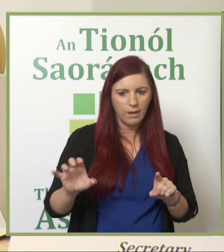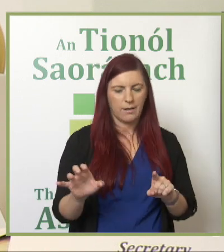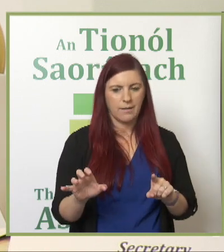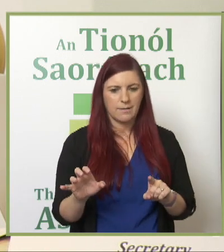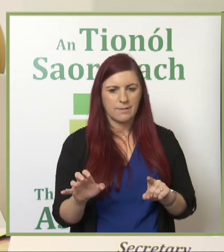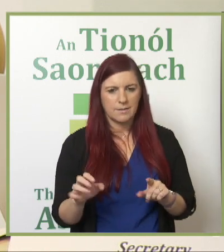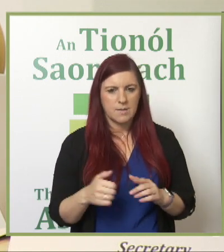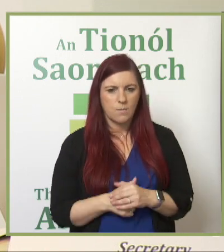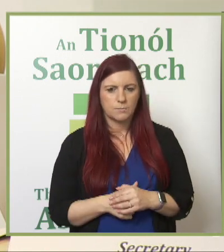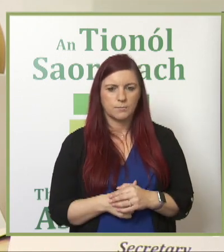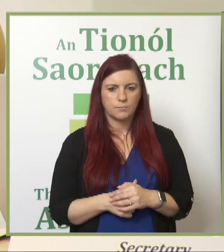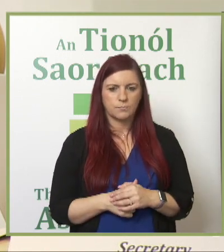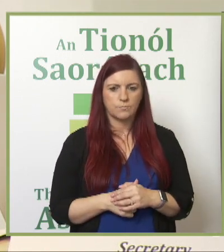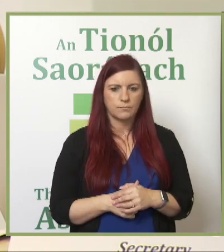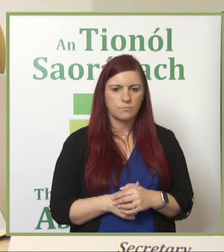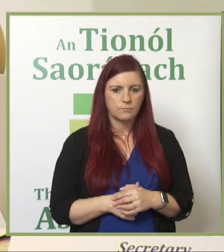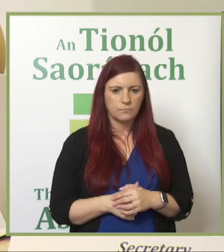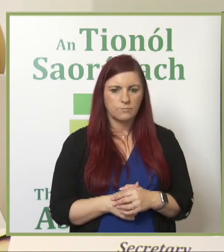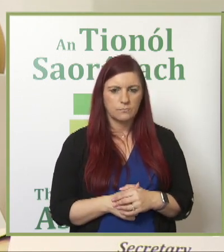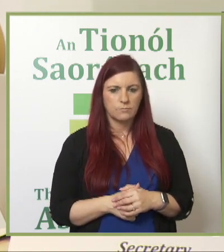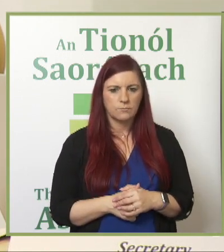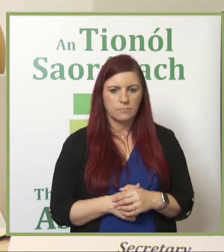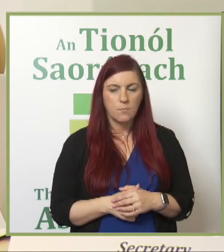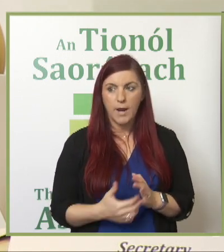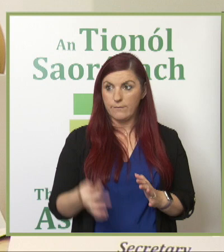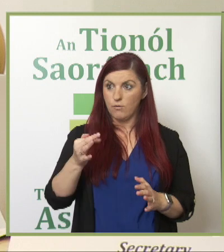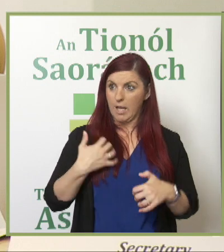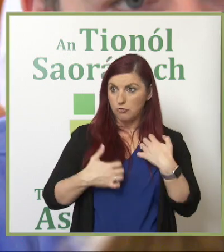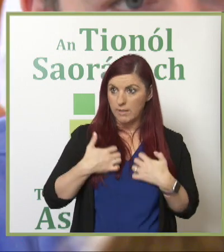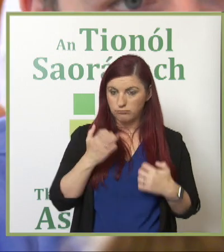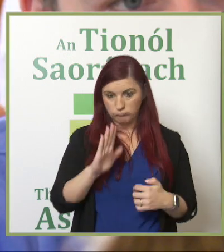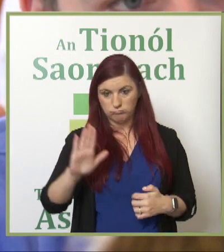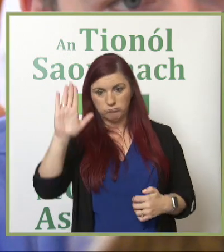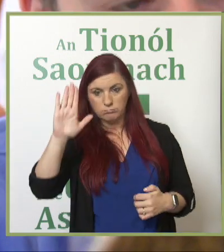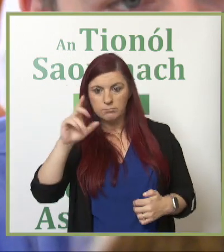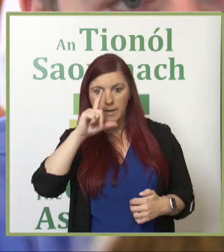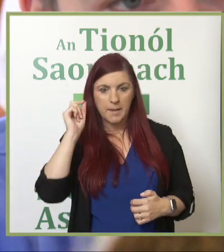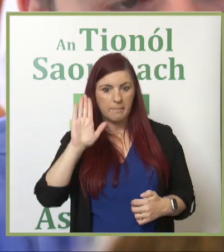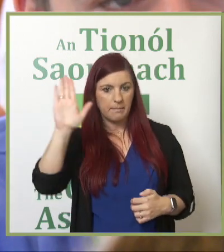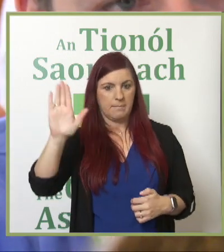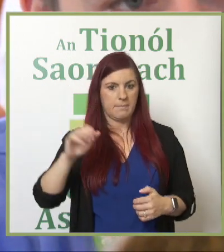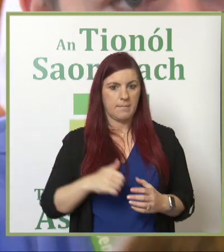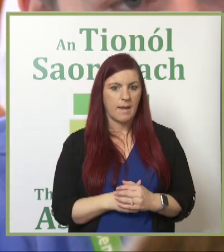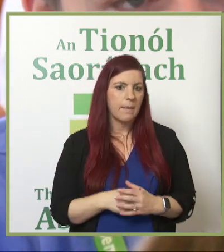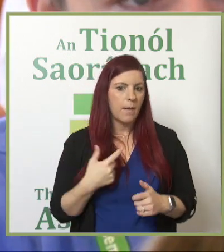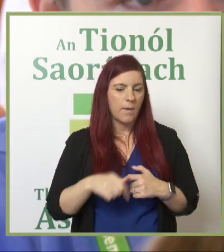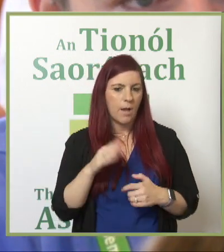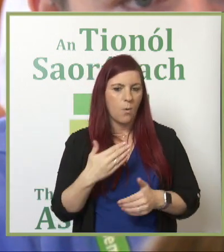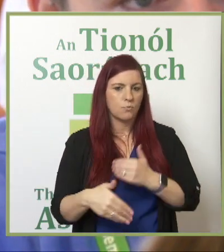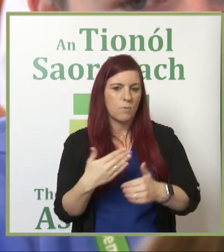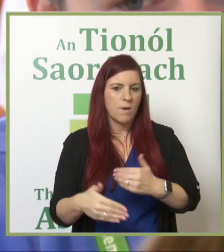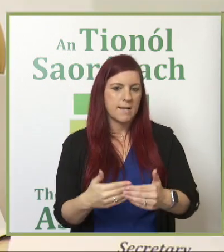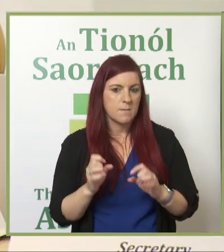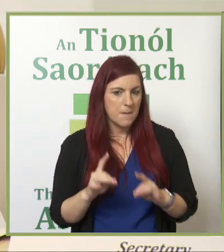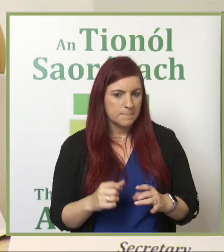terms of this one, so and gender. So please put your name forward if you can think you can give that time to help us, and we'll work through with you a group on